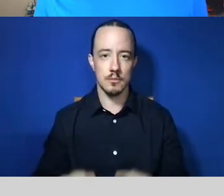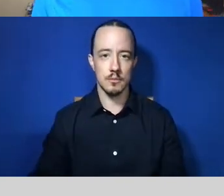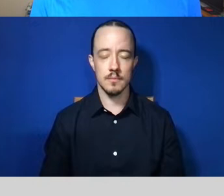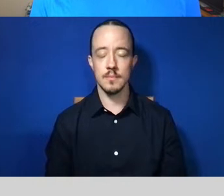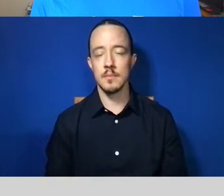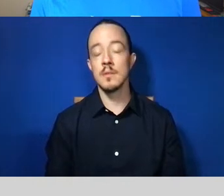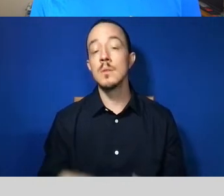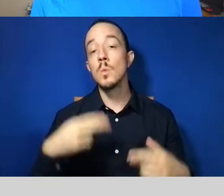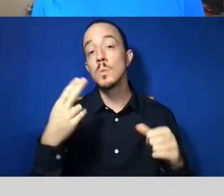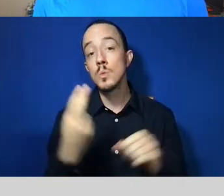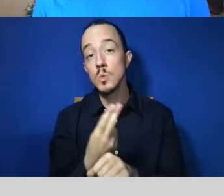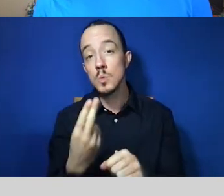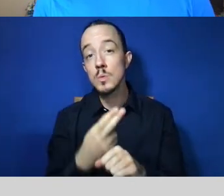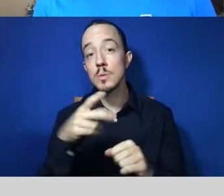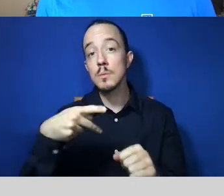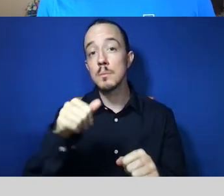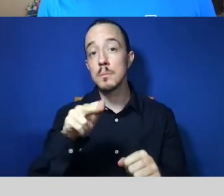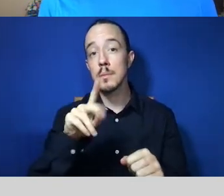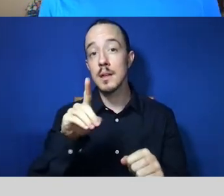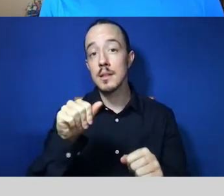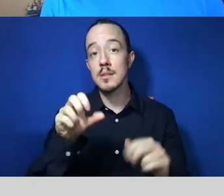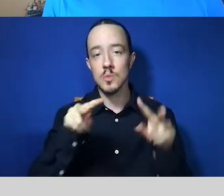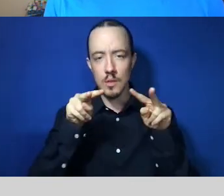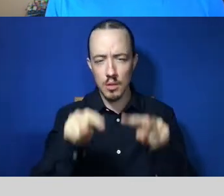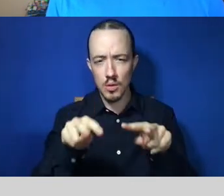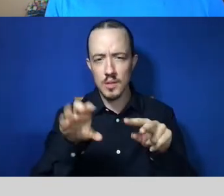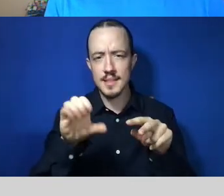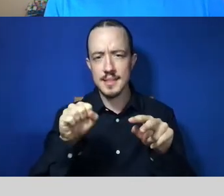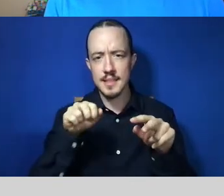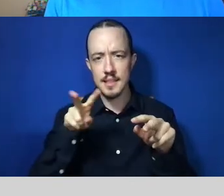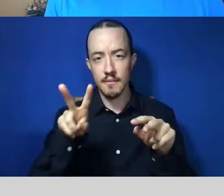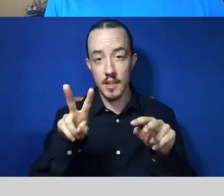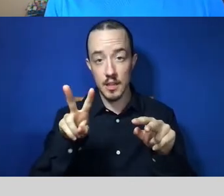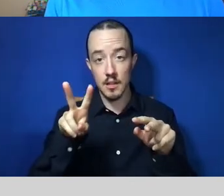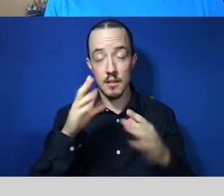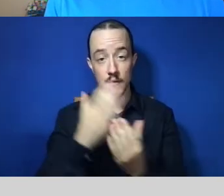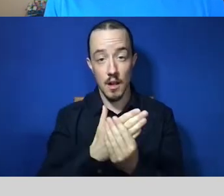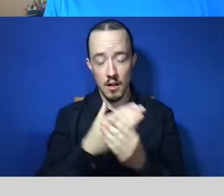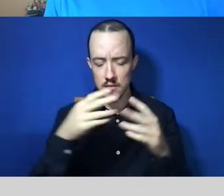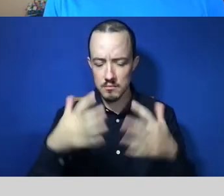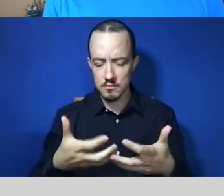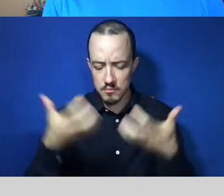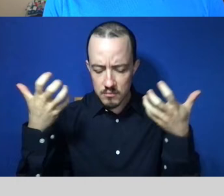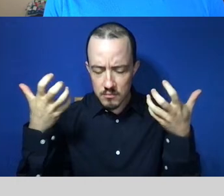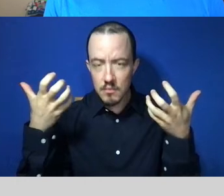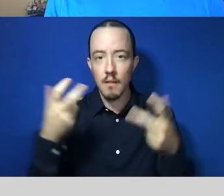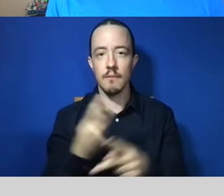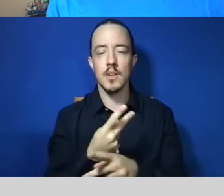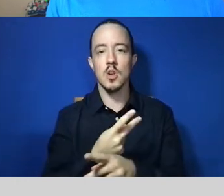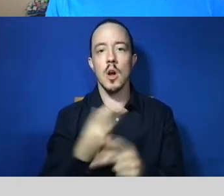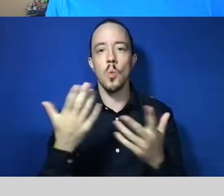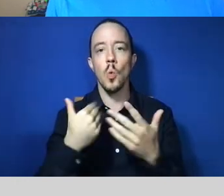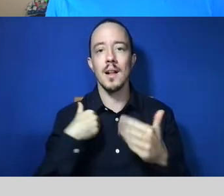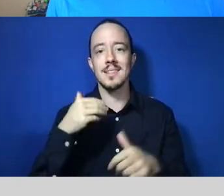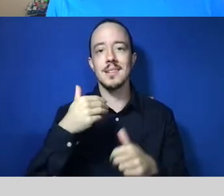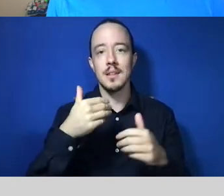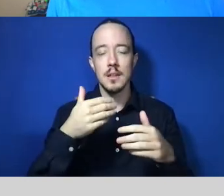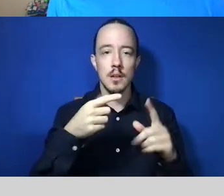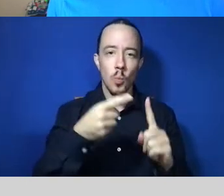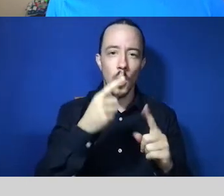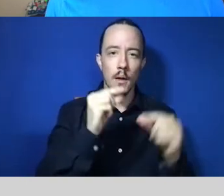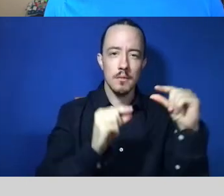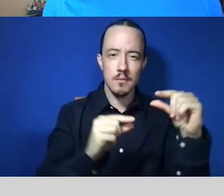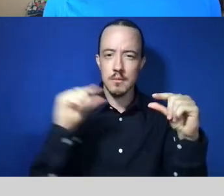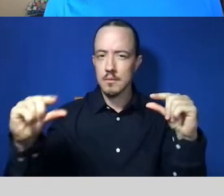using Pandas, you're able to look at a data set, look at a CSV file, and figure out what data has